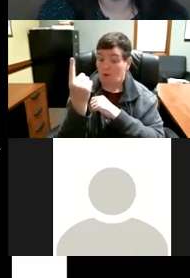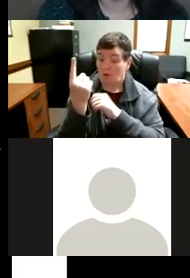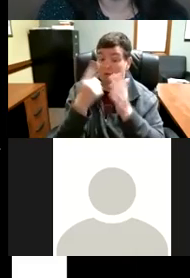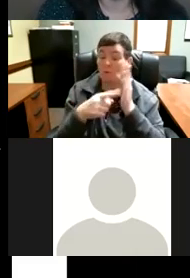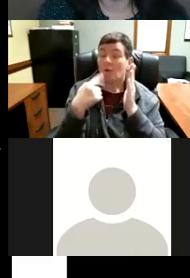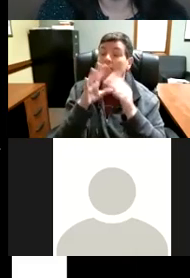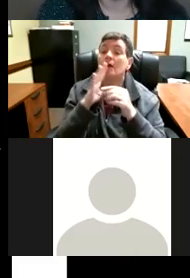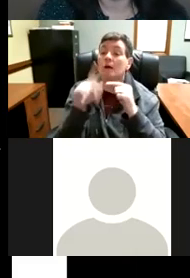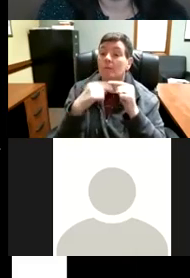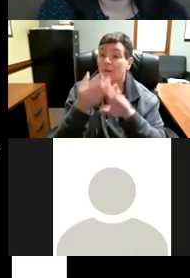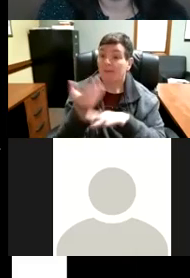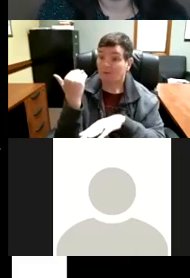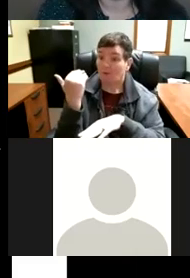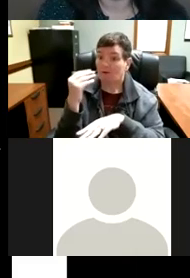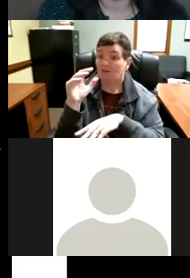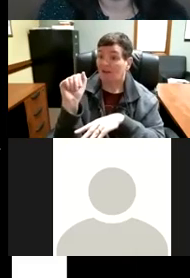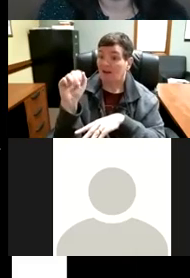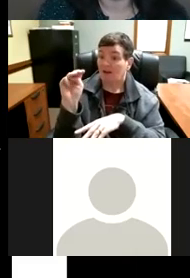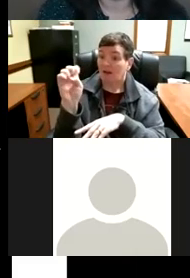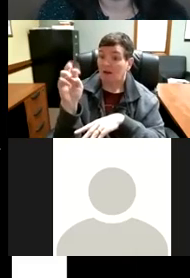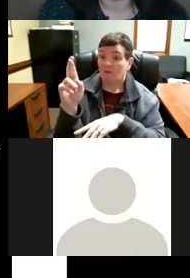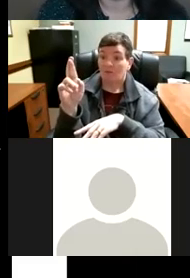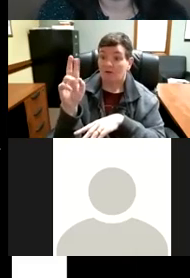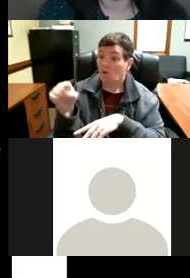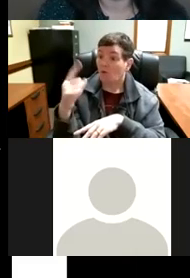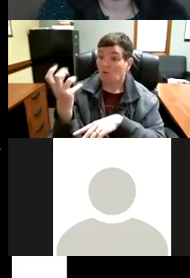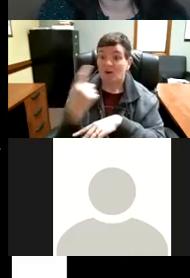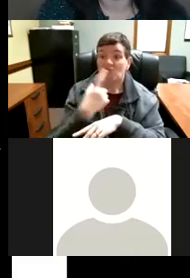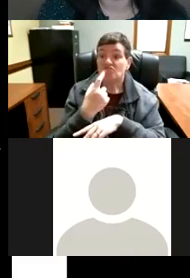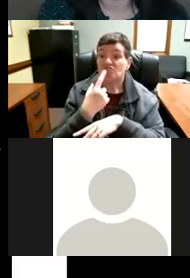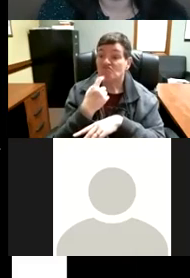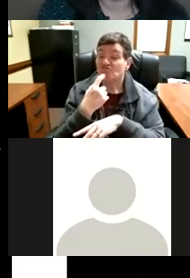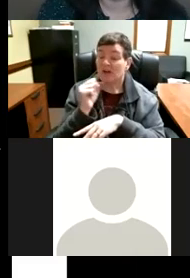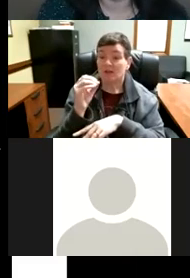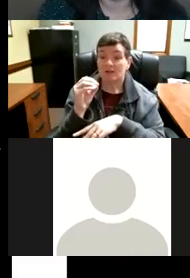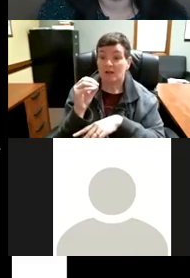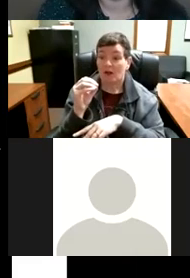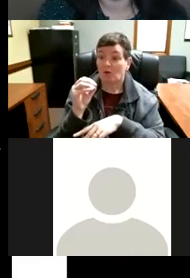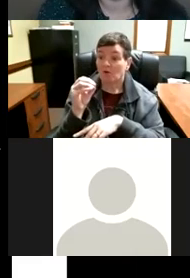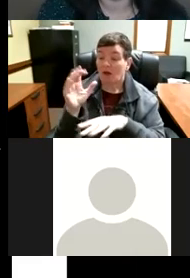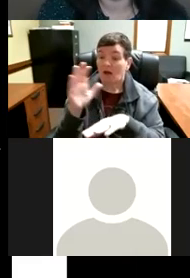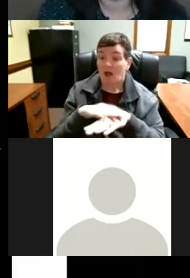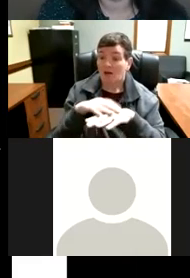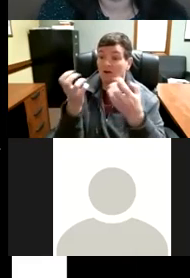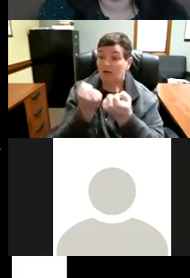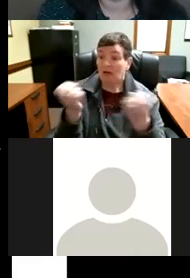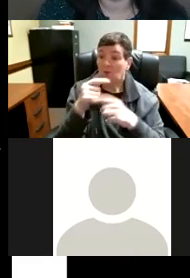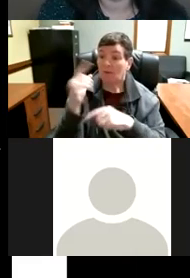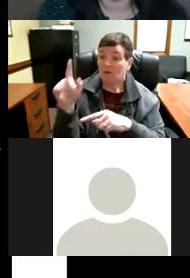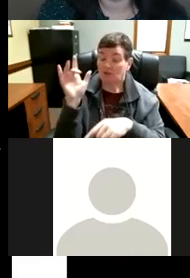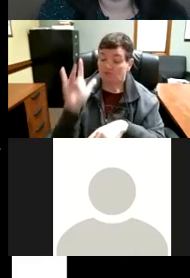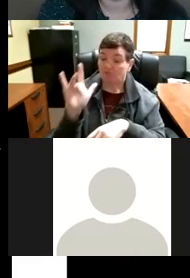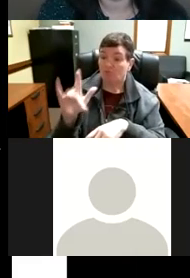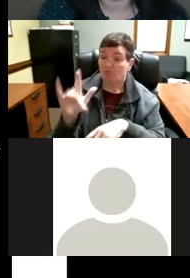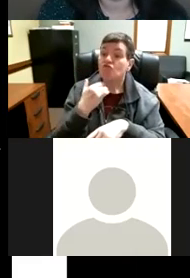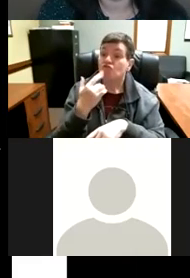earlier. Amber had just wanted just the red pom-pom. So on her device, she just said red. And then the teacher